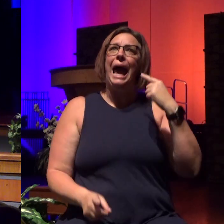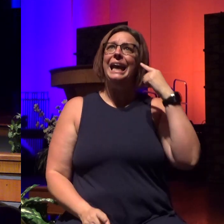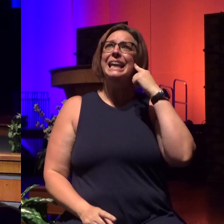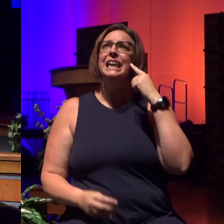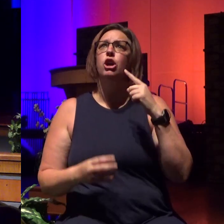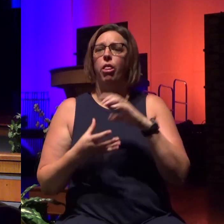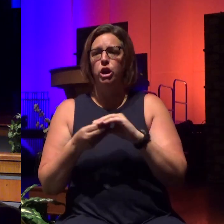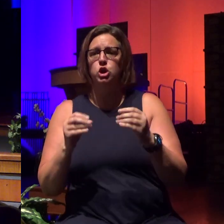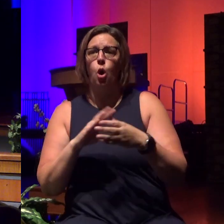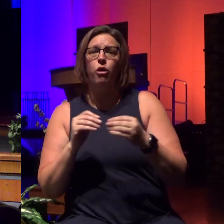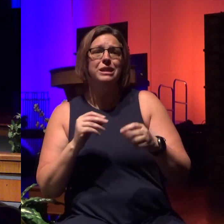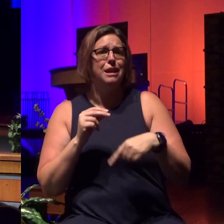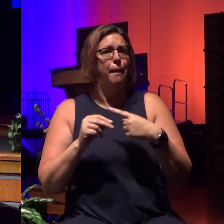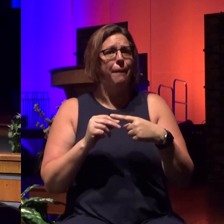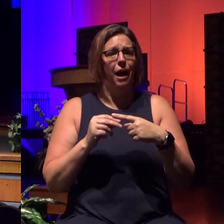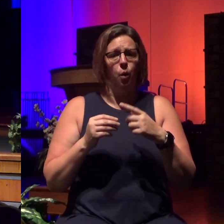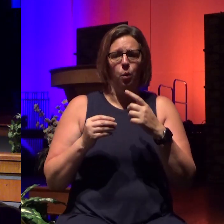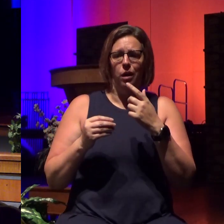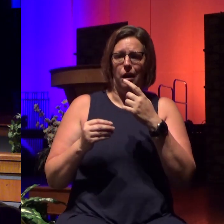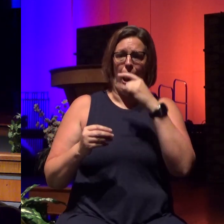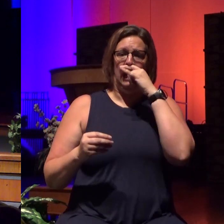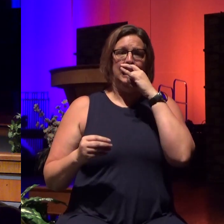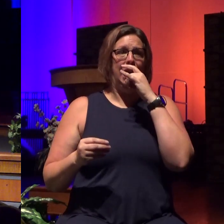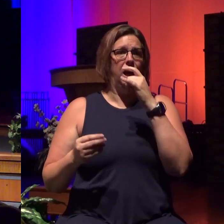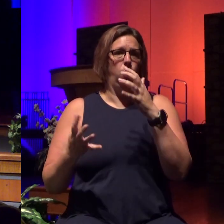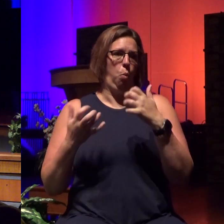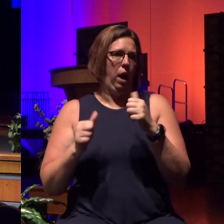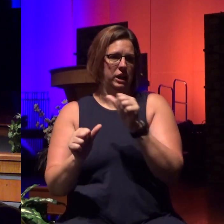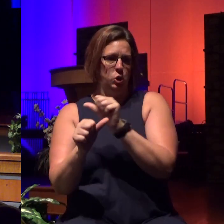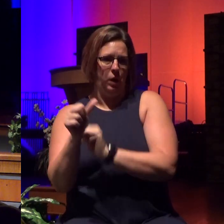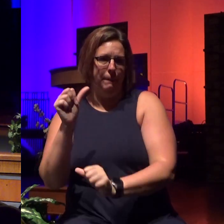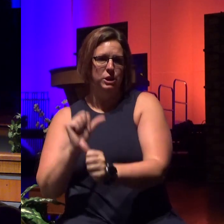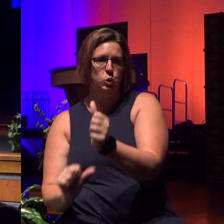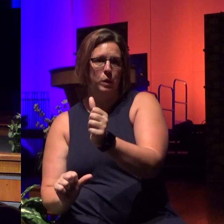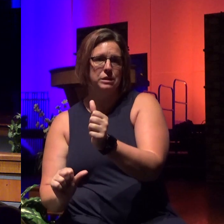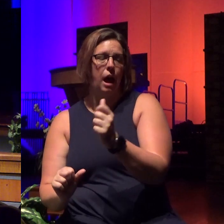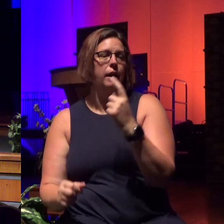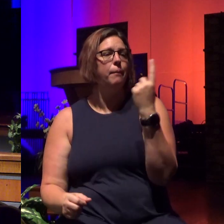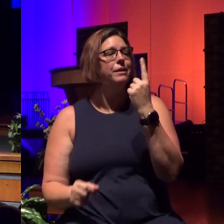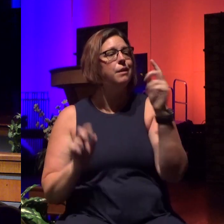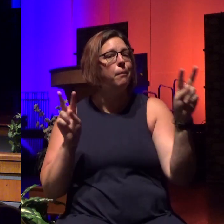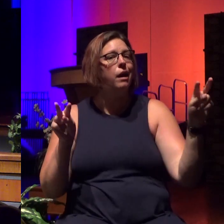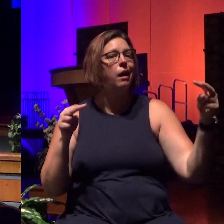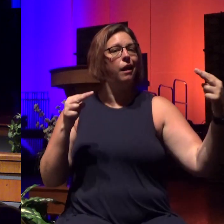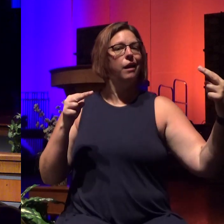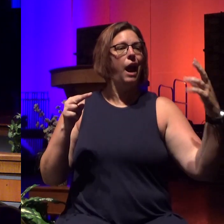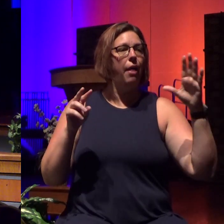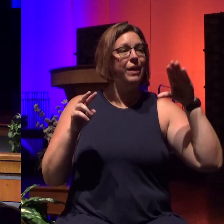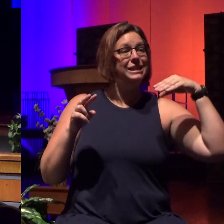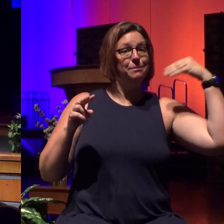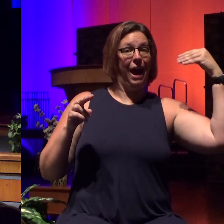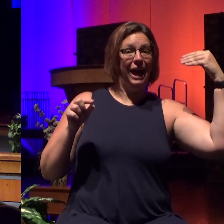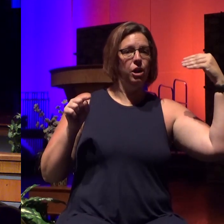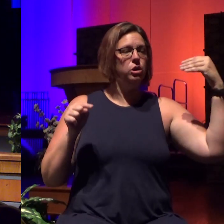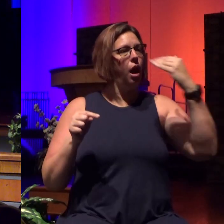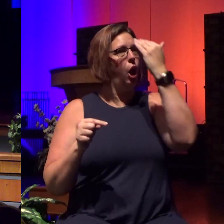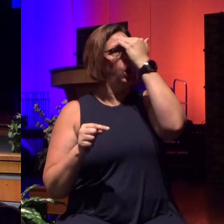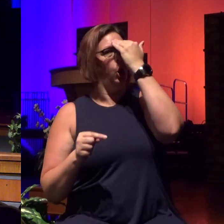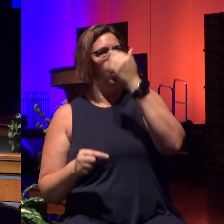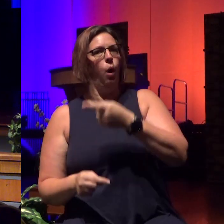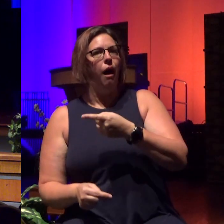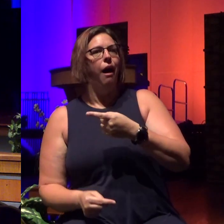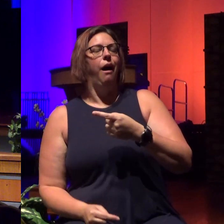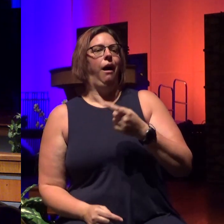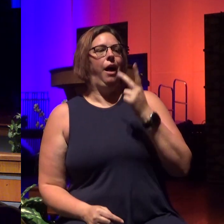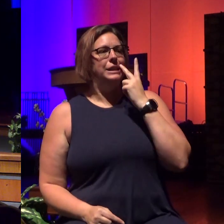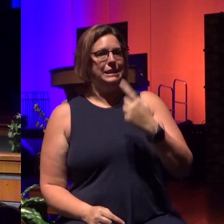was planning to end their life one day and somebody looked at them and smiled and they knew that they mattered. They felt